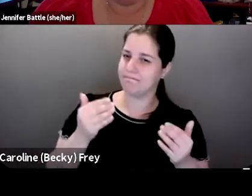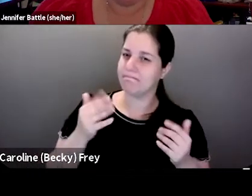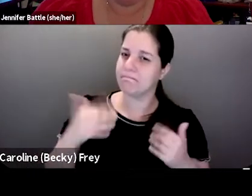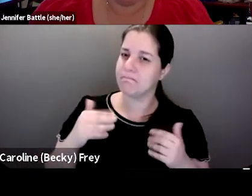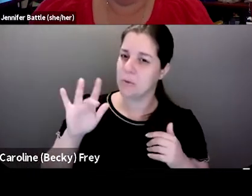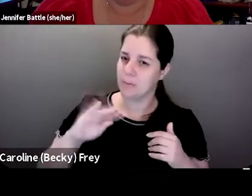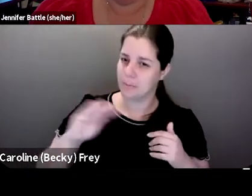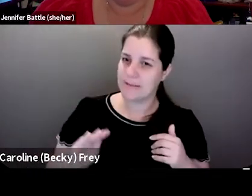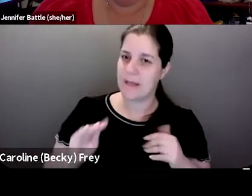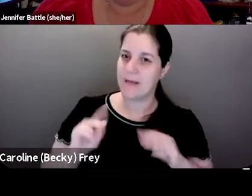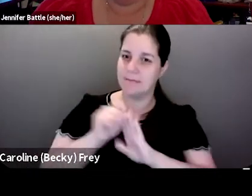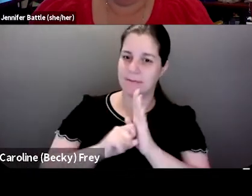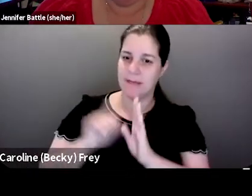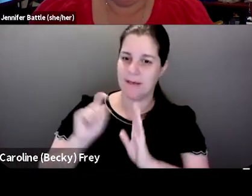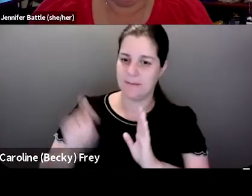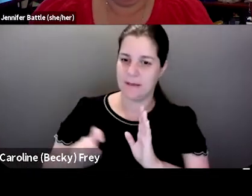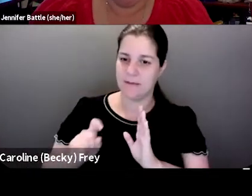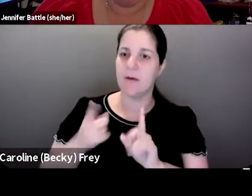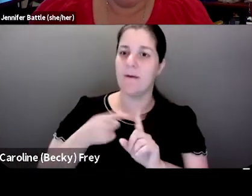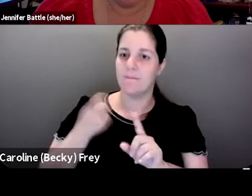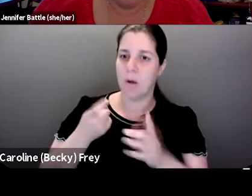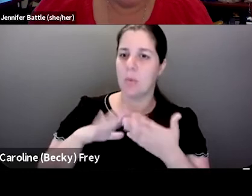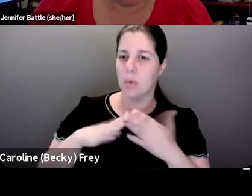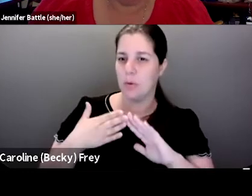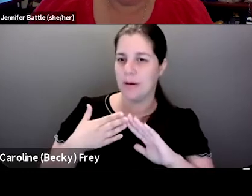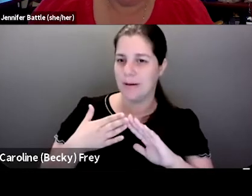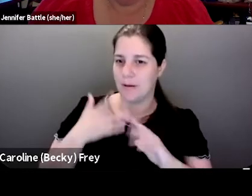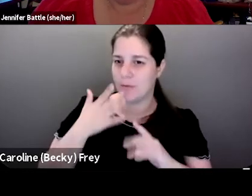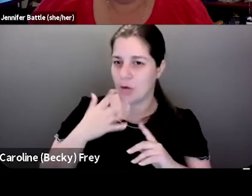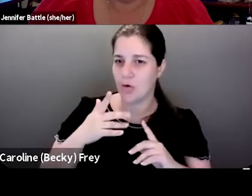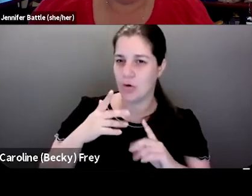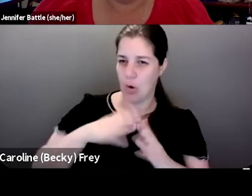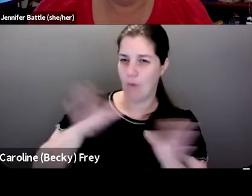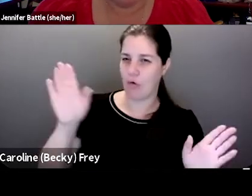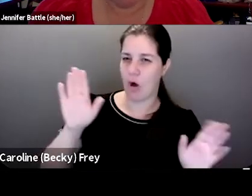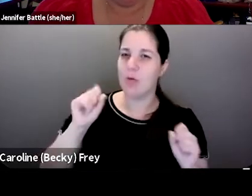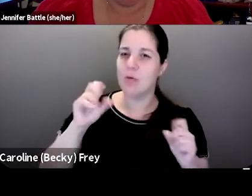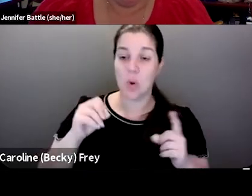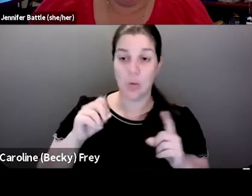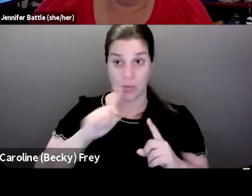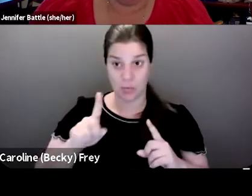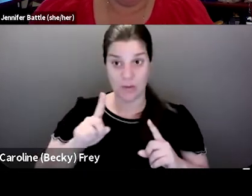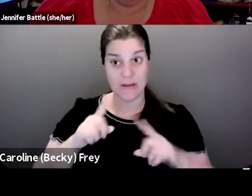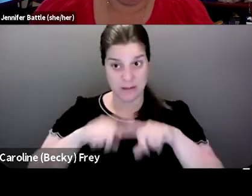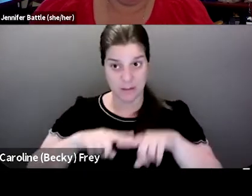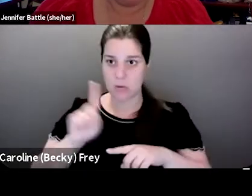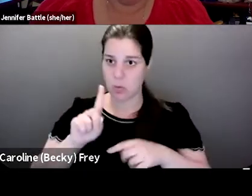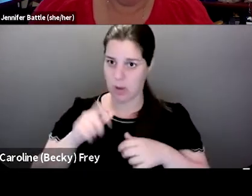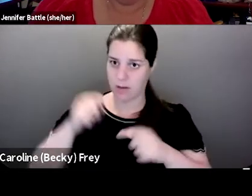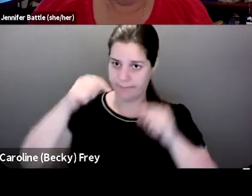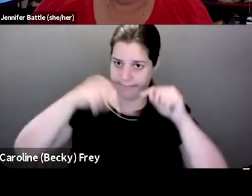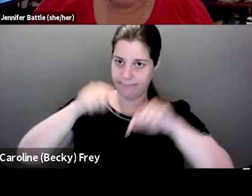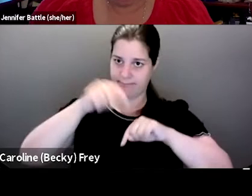state of Texas identifying as from a community of color. So it does change depending on where you are in the